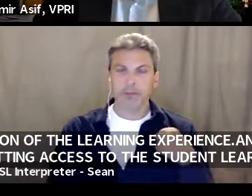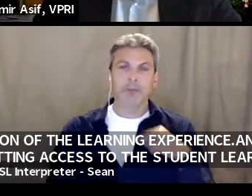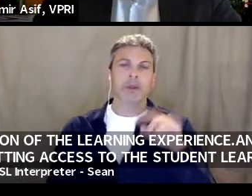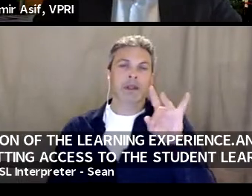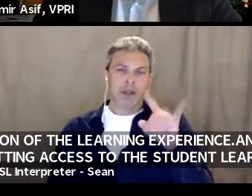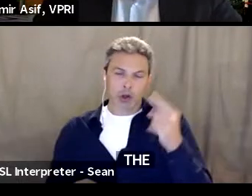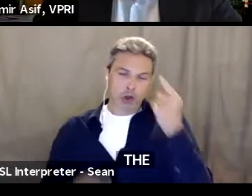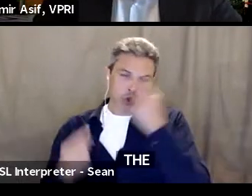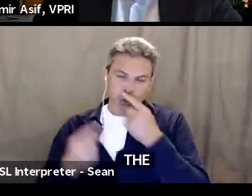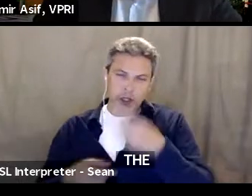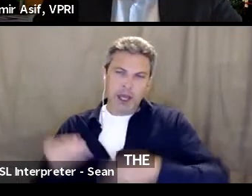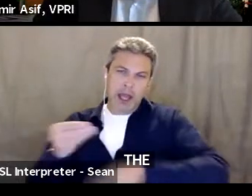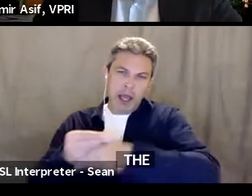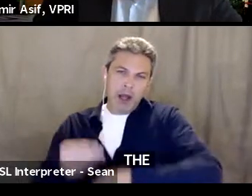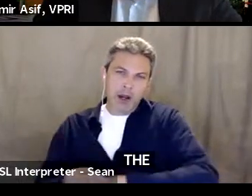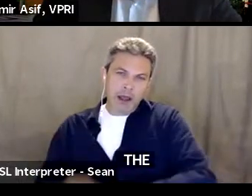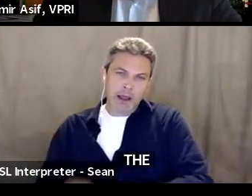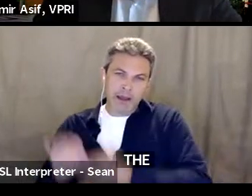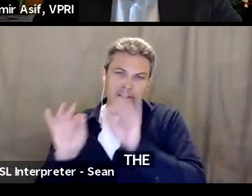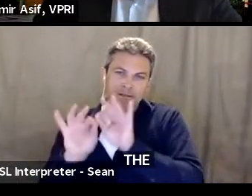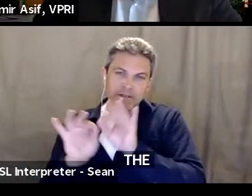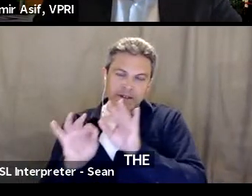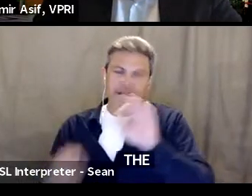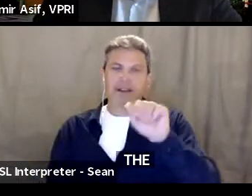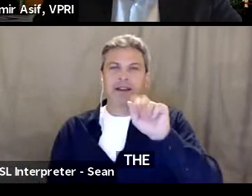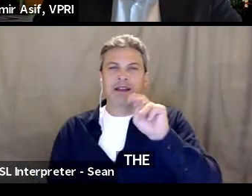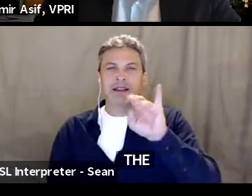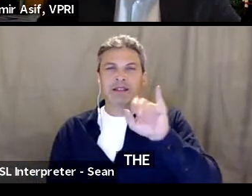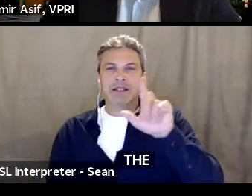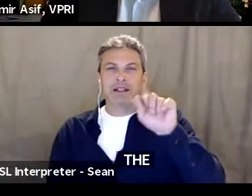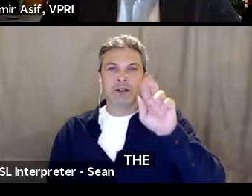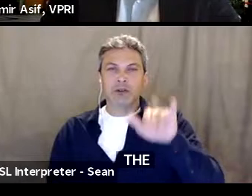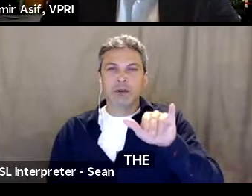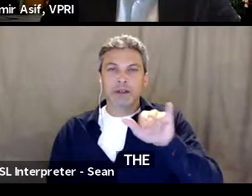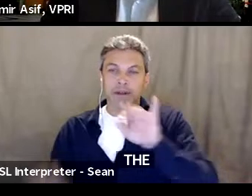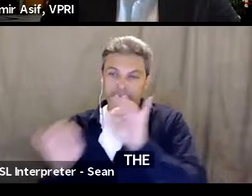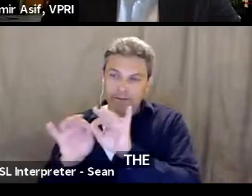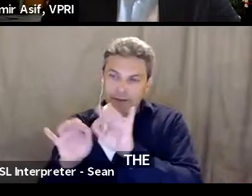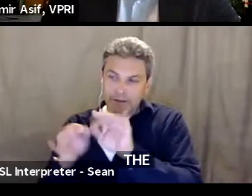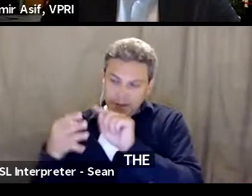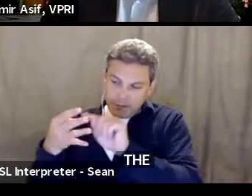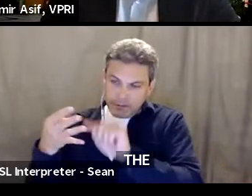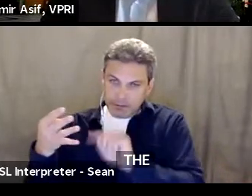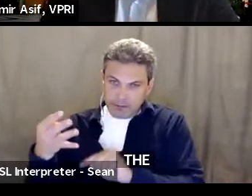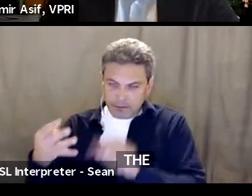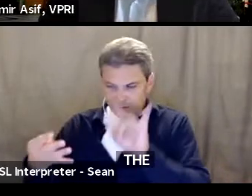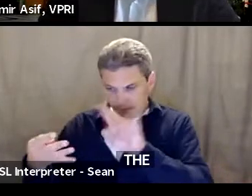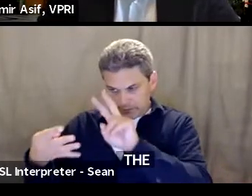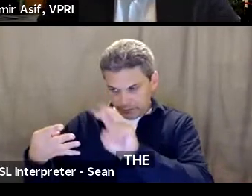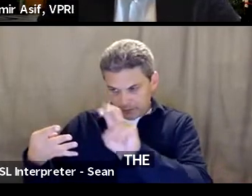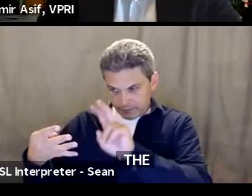ancillary fees, and we wanted to ensure that we looked at the ancillary fees and what